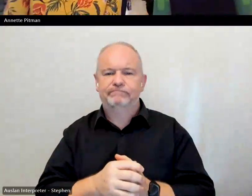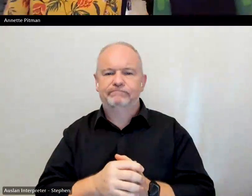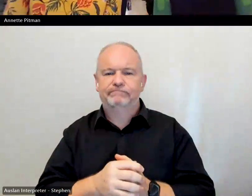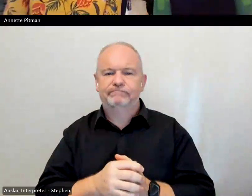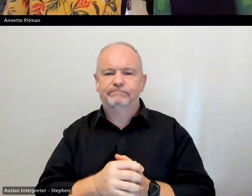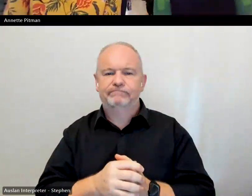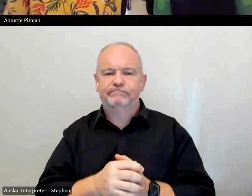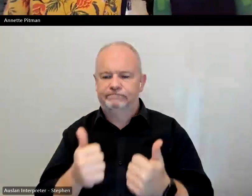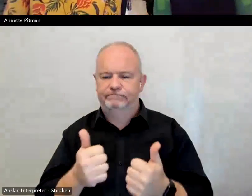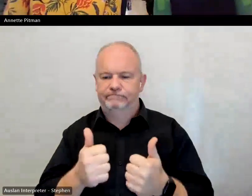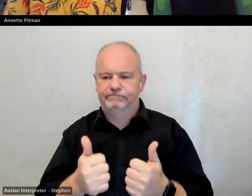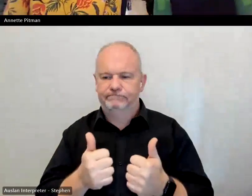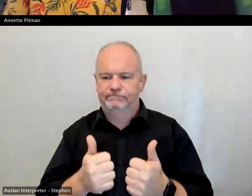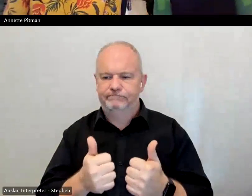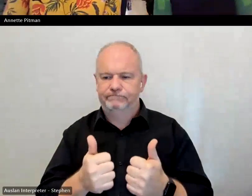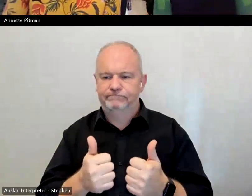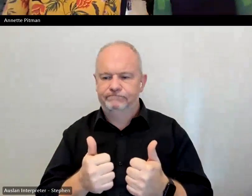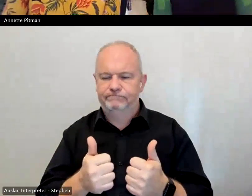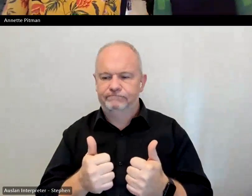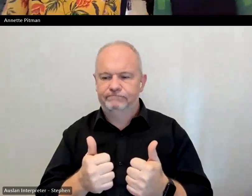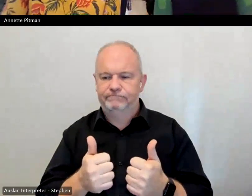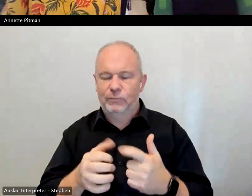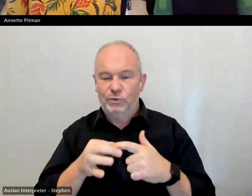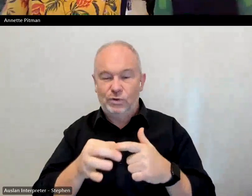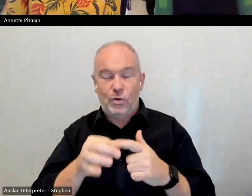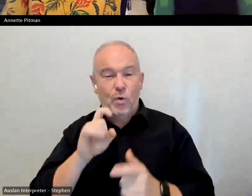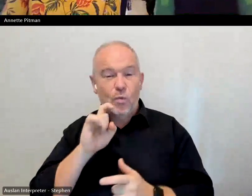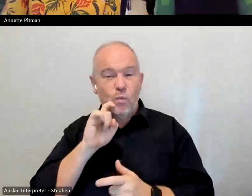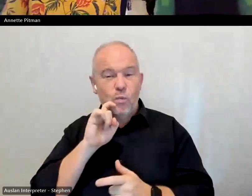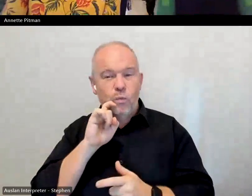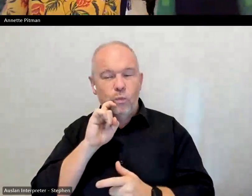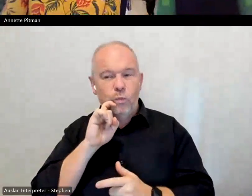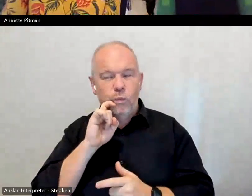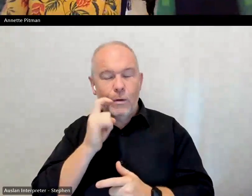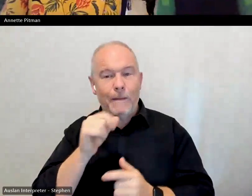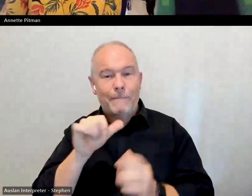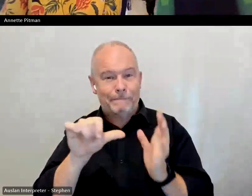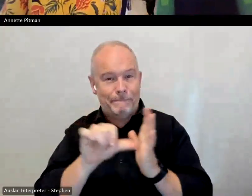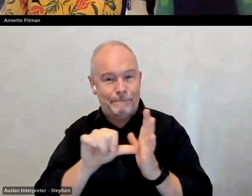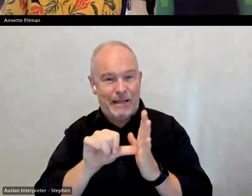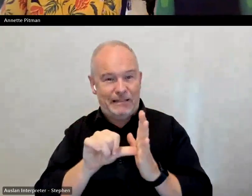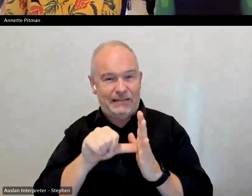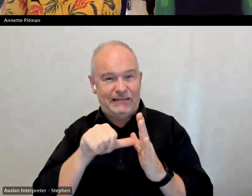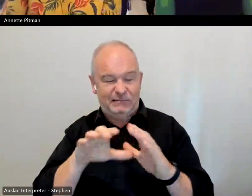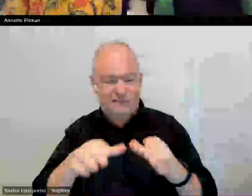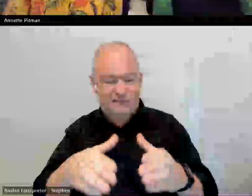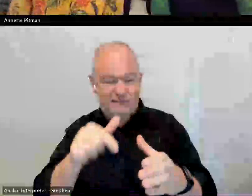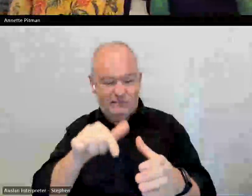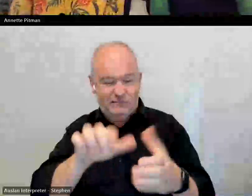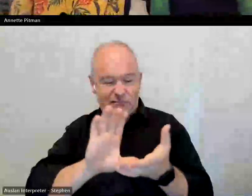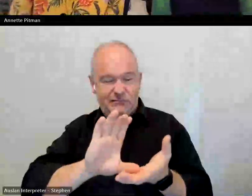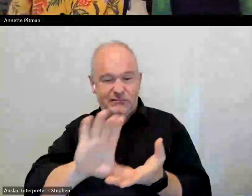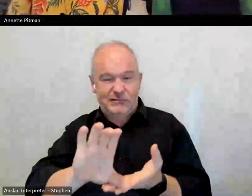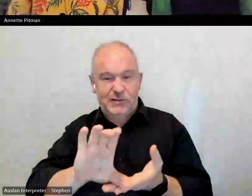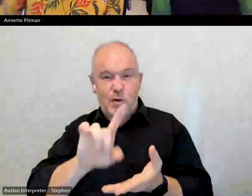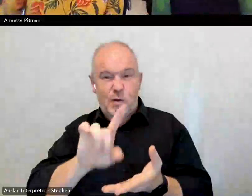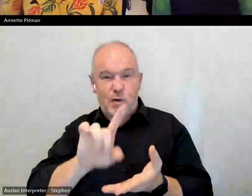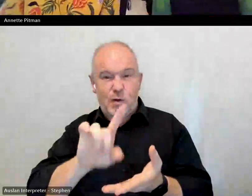Great. Will the money in the pots of money be declared up front, or